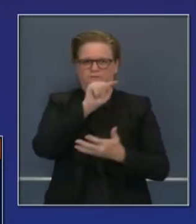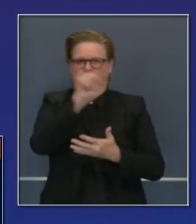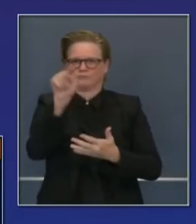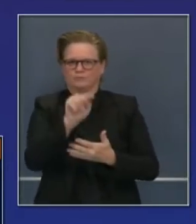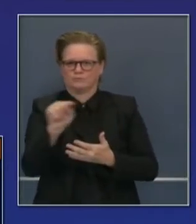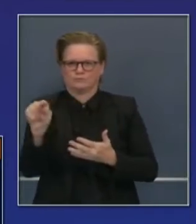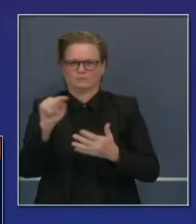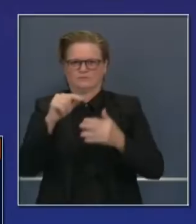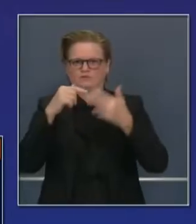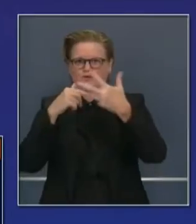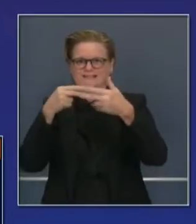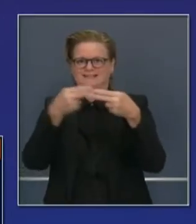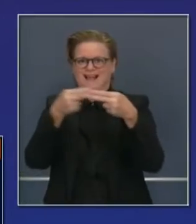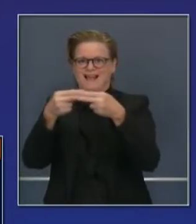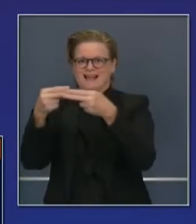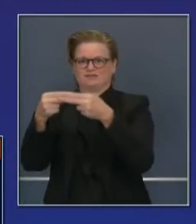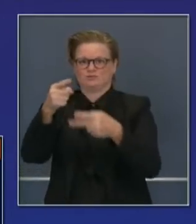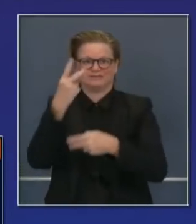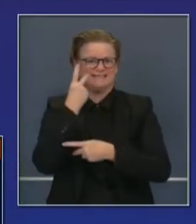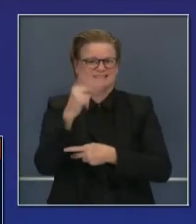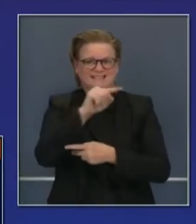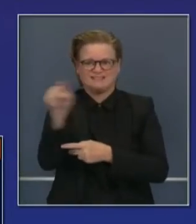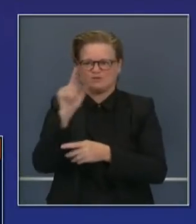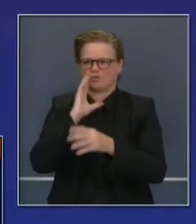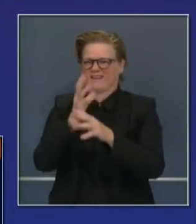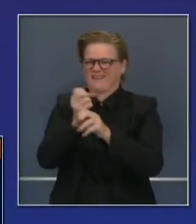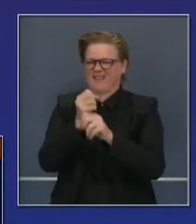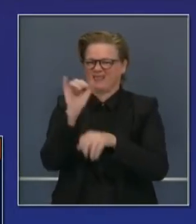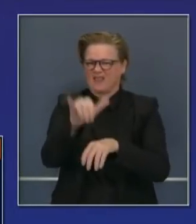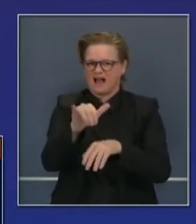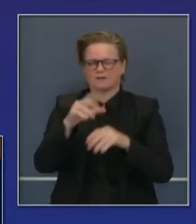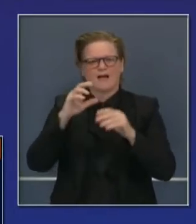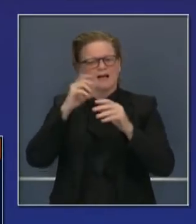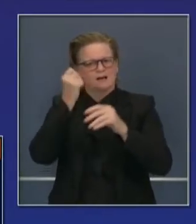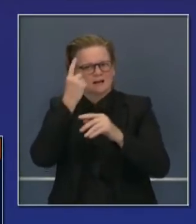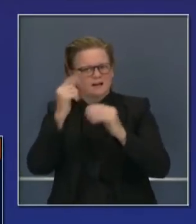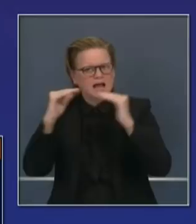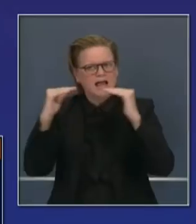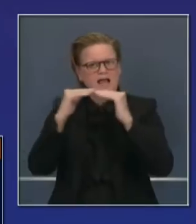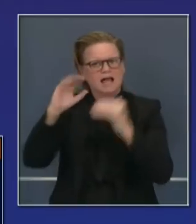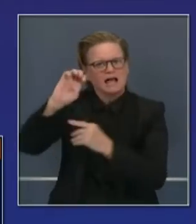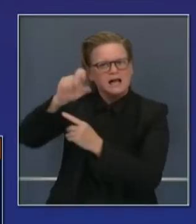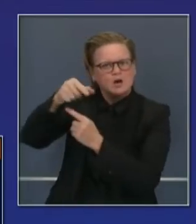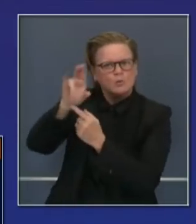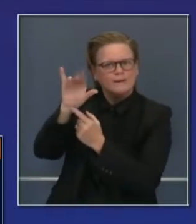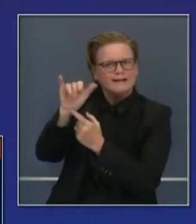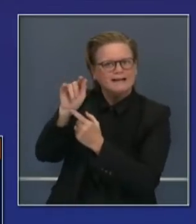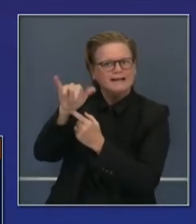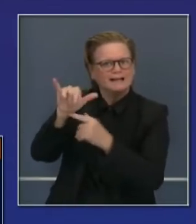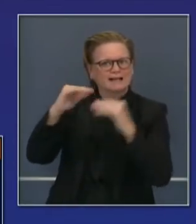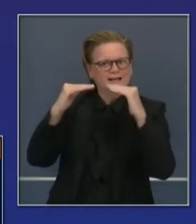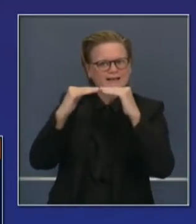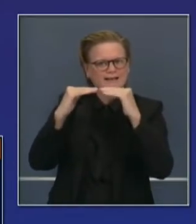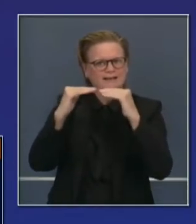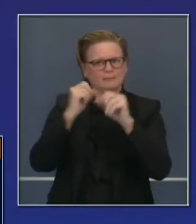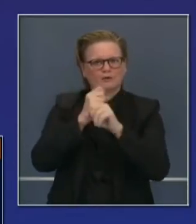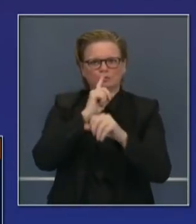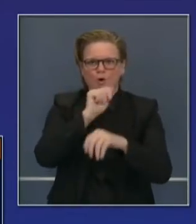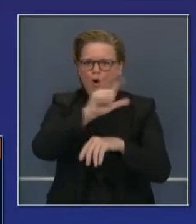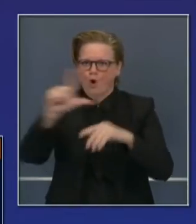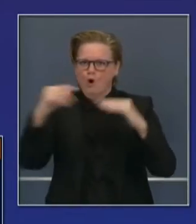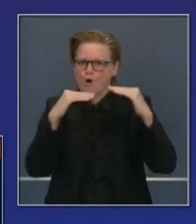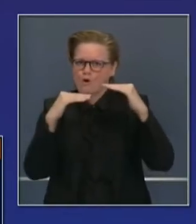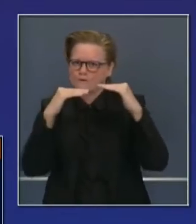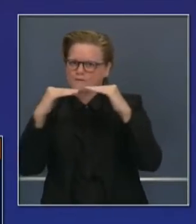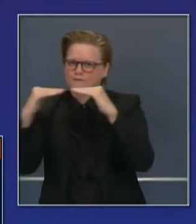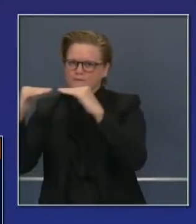an equity and fairness lens, looking at this holistically, bottom up, not top down, and looking at the